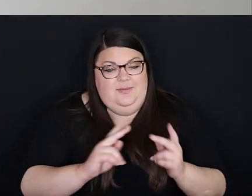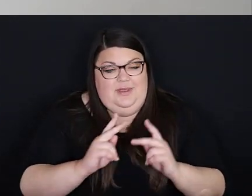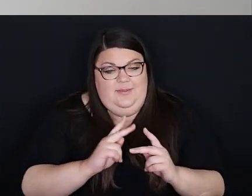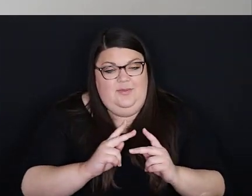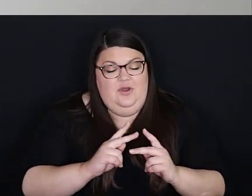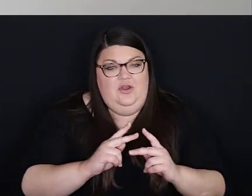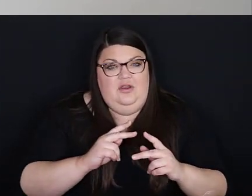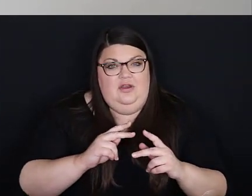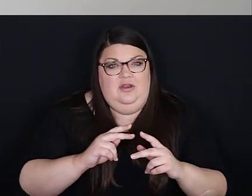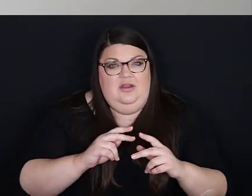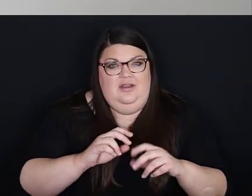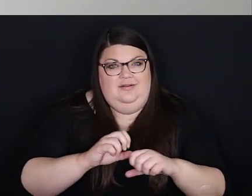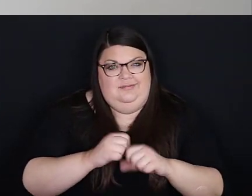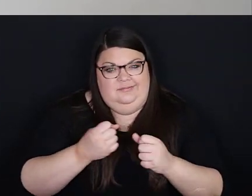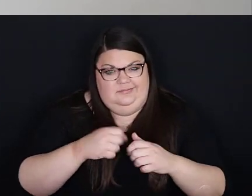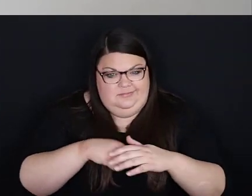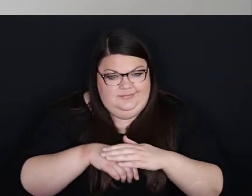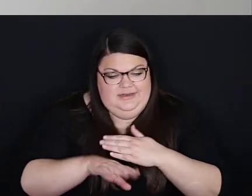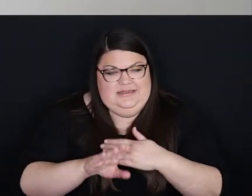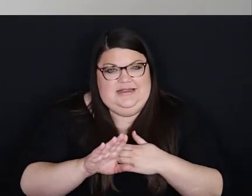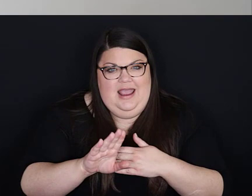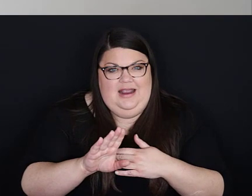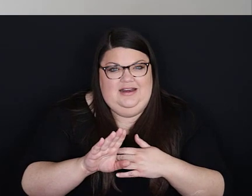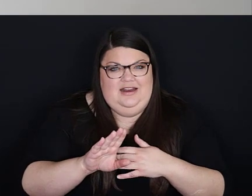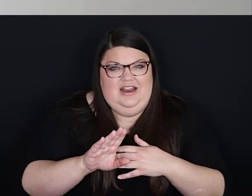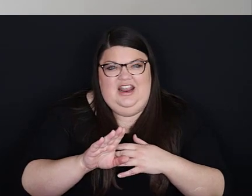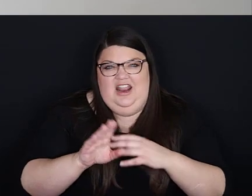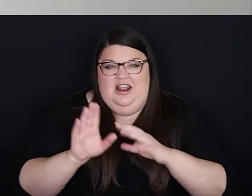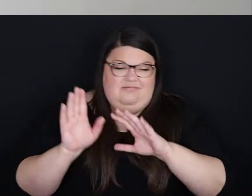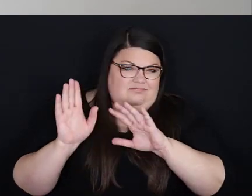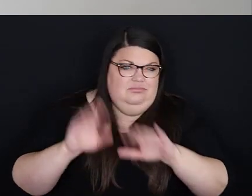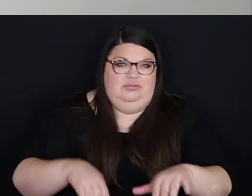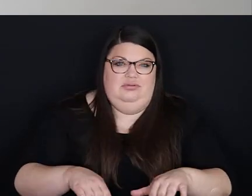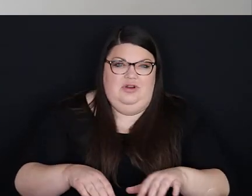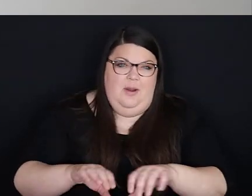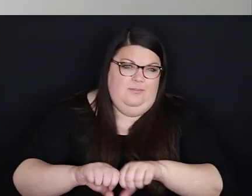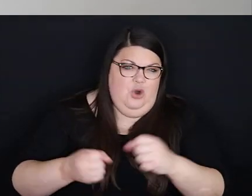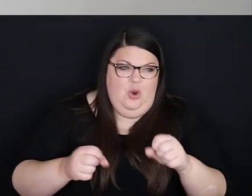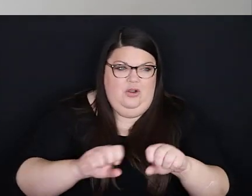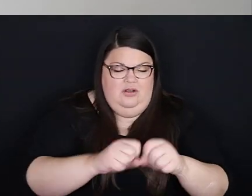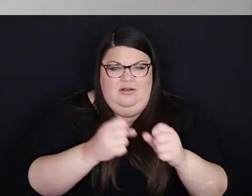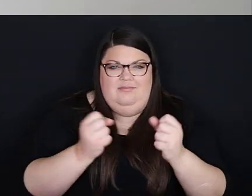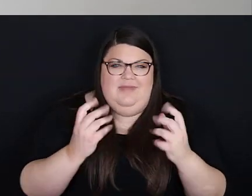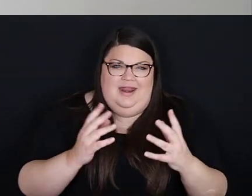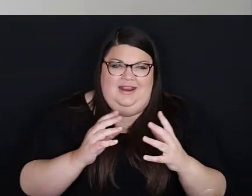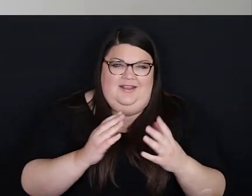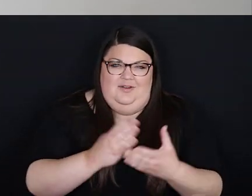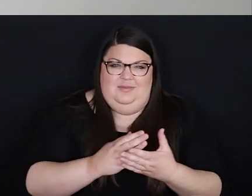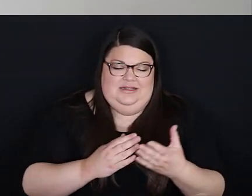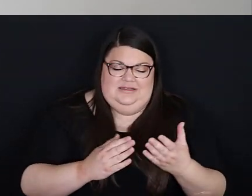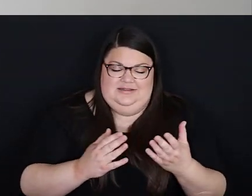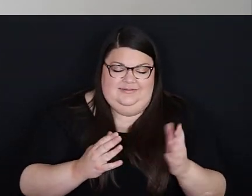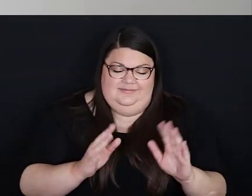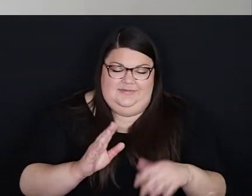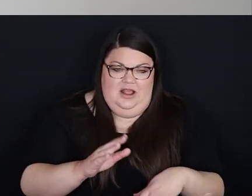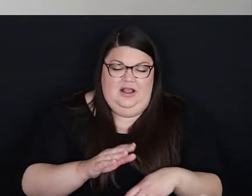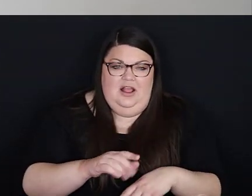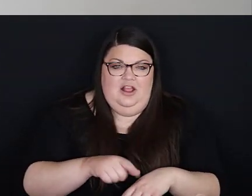people got inside when it was at Long Beach and broke down a lot of the thesis. It was a long story, but